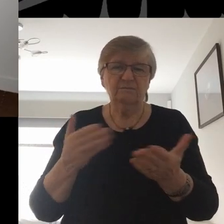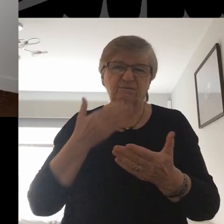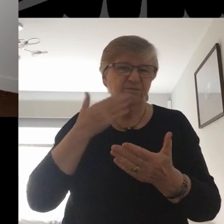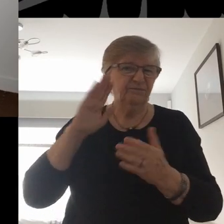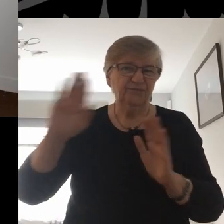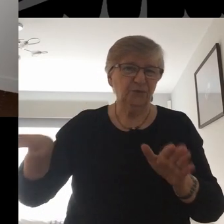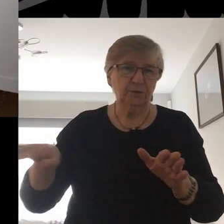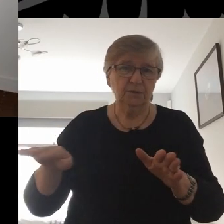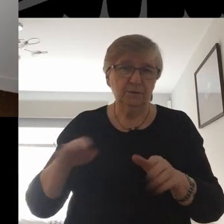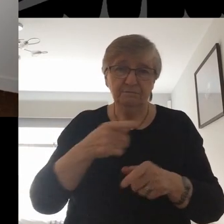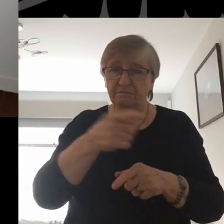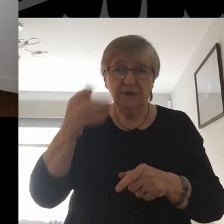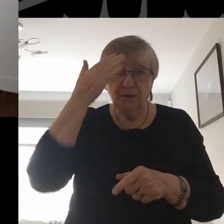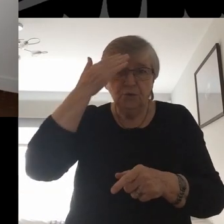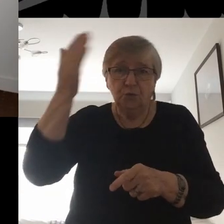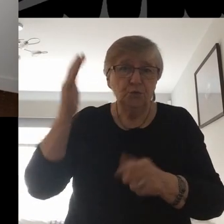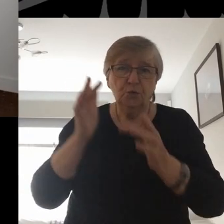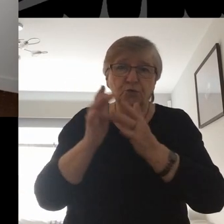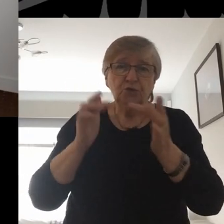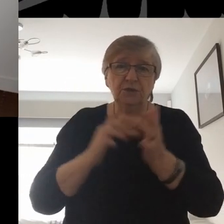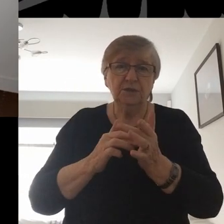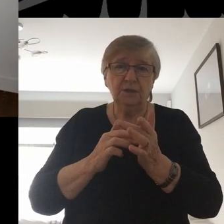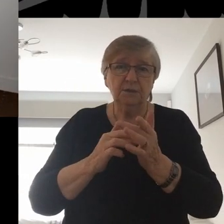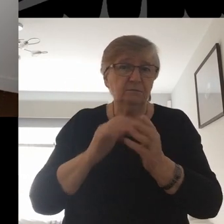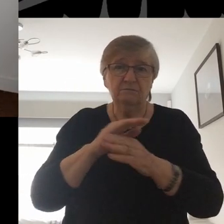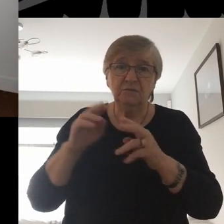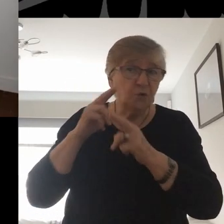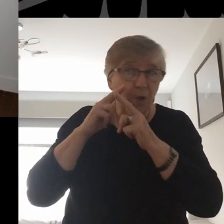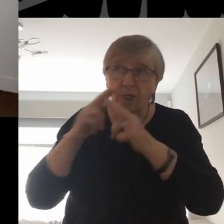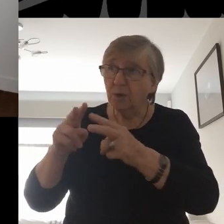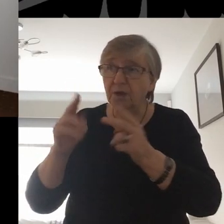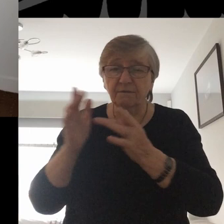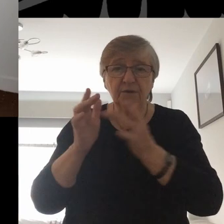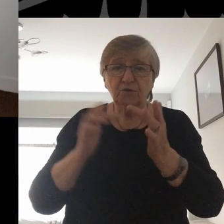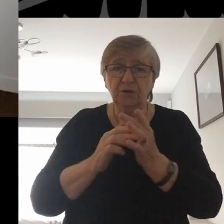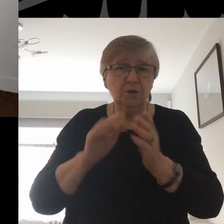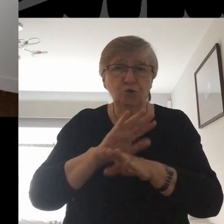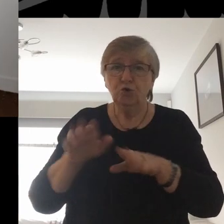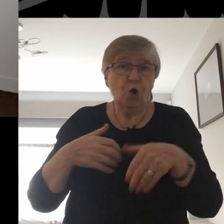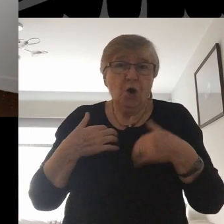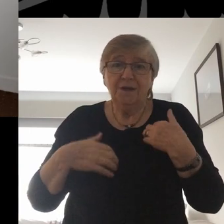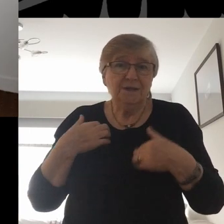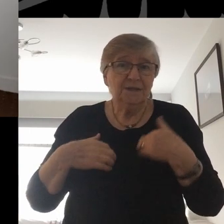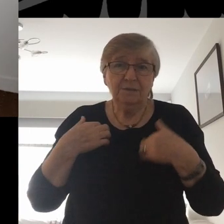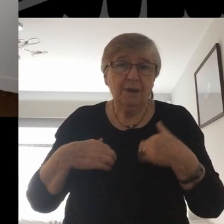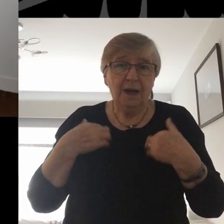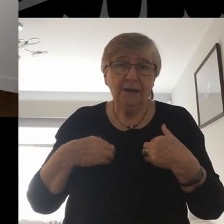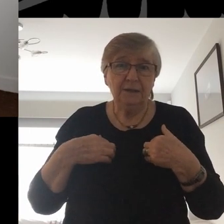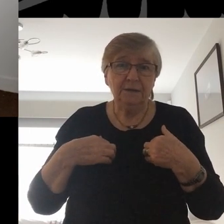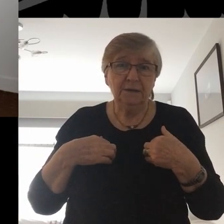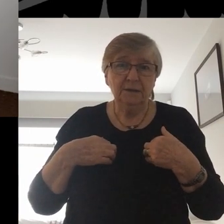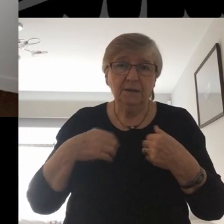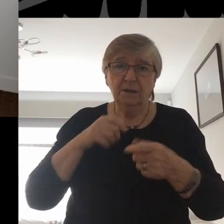those who don't know you or seek you, or who aren't inspired by the words of your mouth.